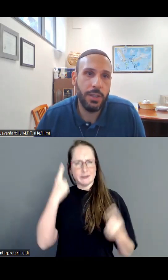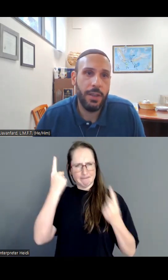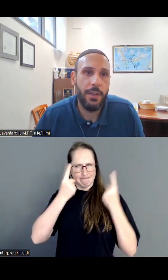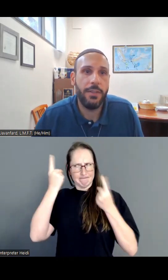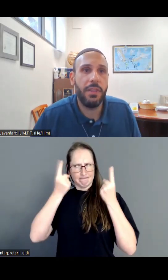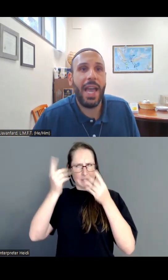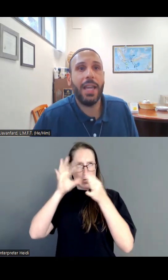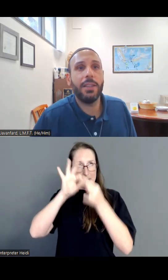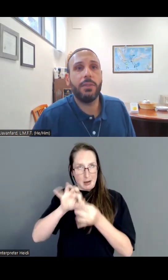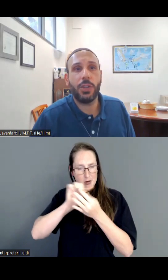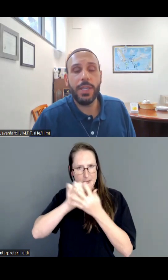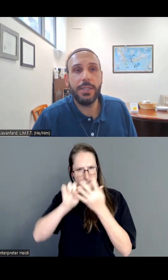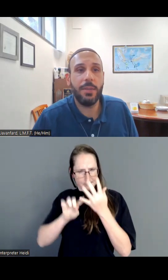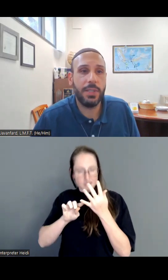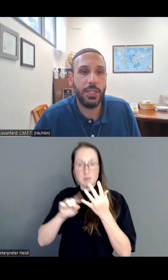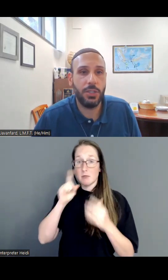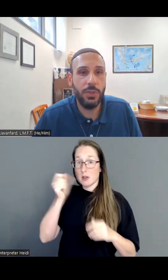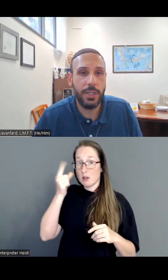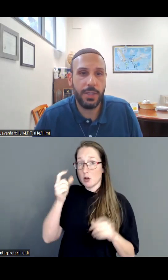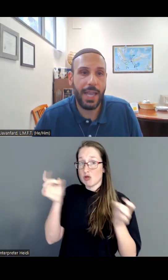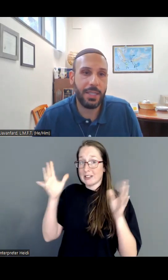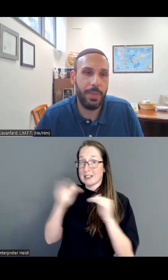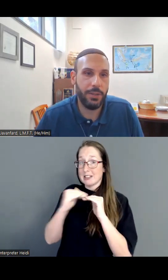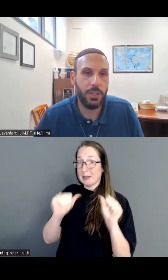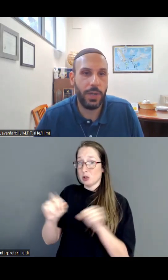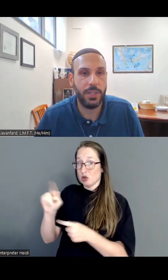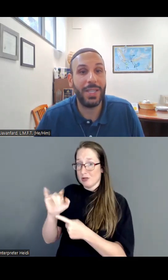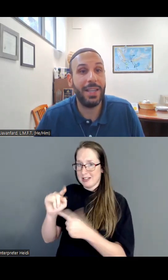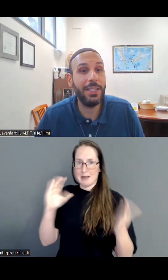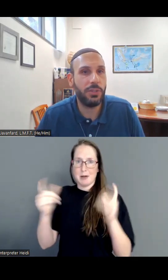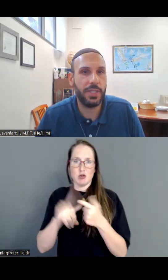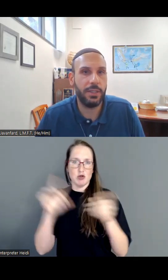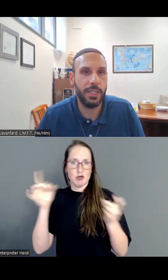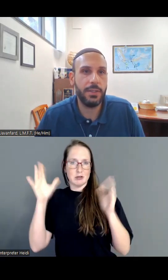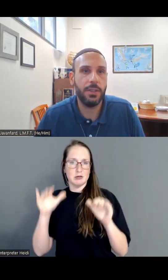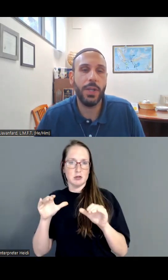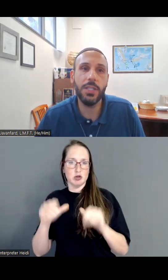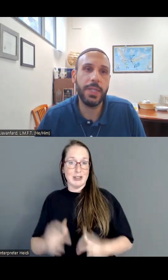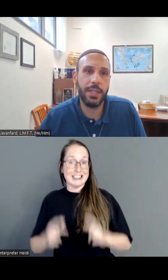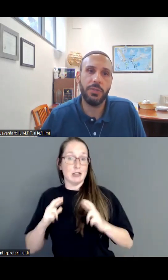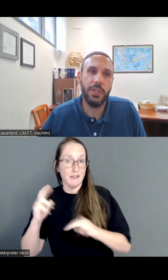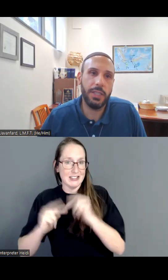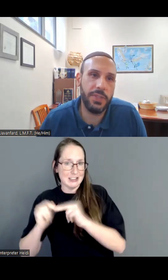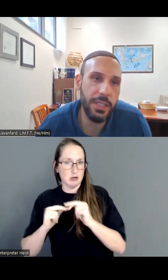consideration that the crisis stabilization units, as compared to crisis residential facilities